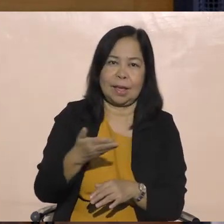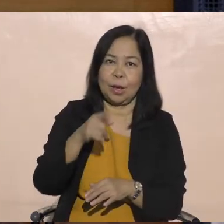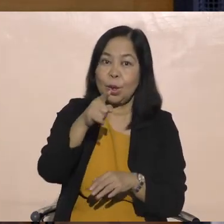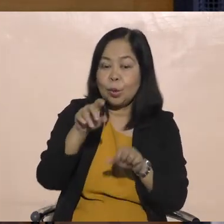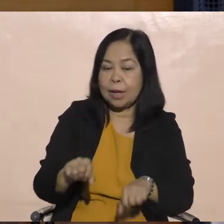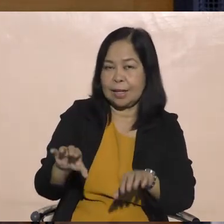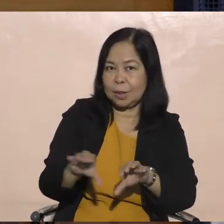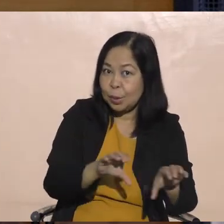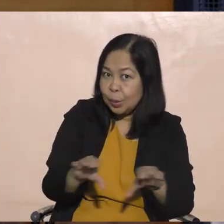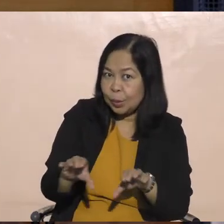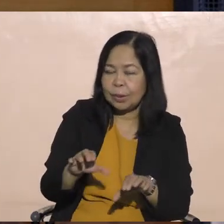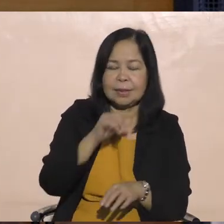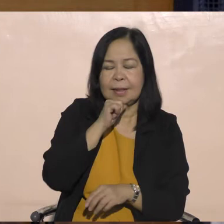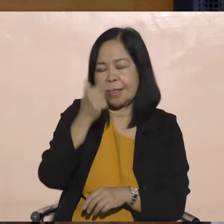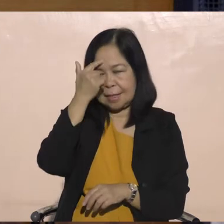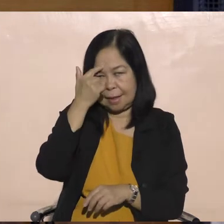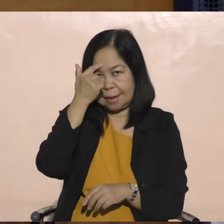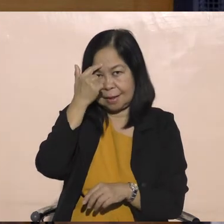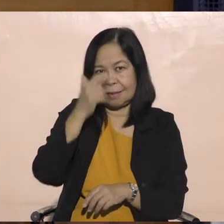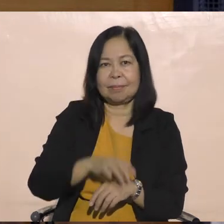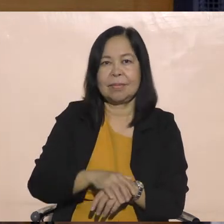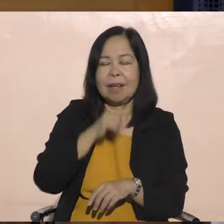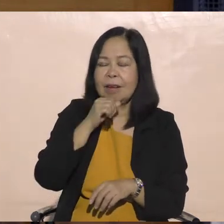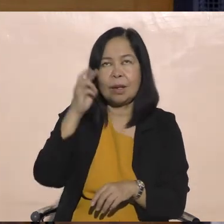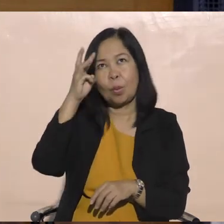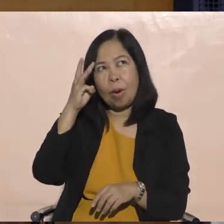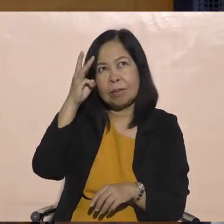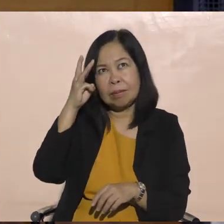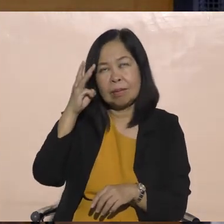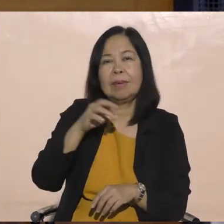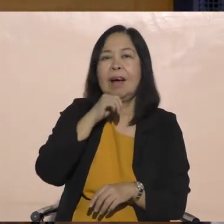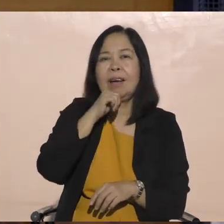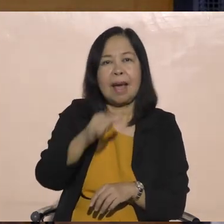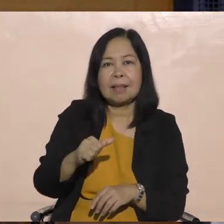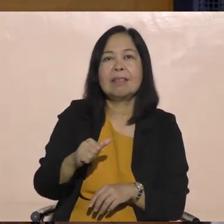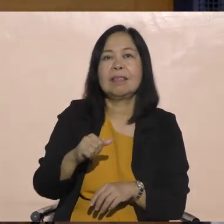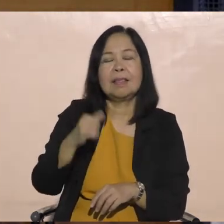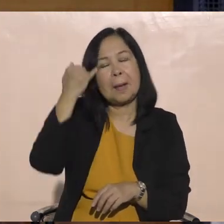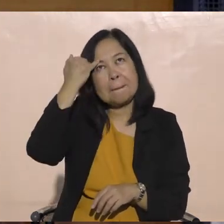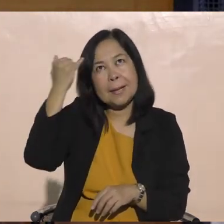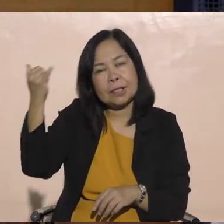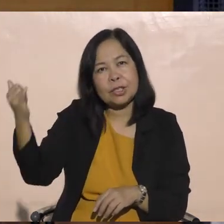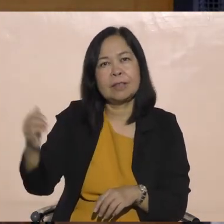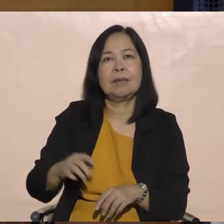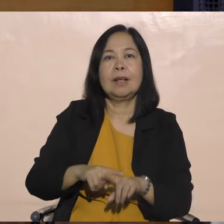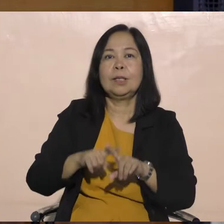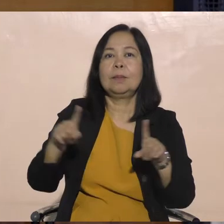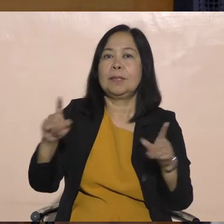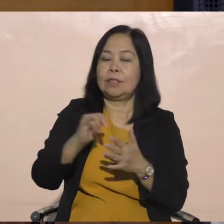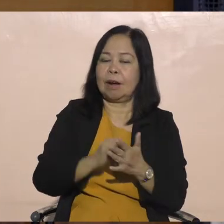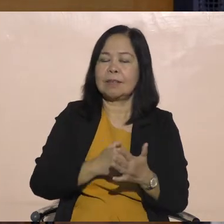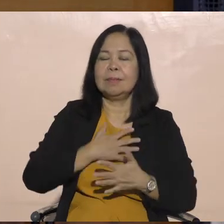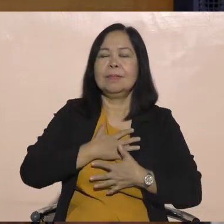do is not think, not wonder, not imagine, not obsess, just